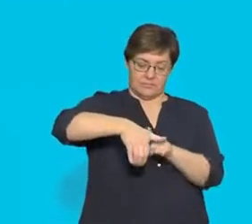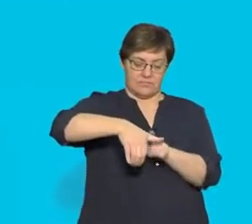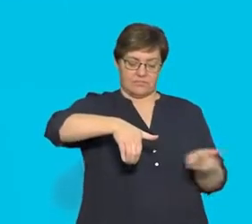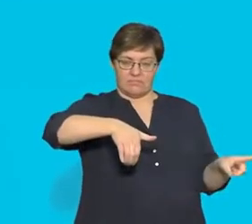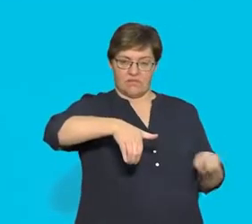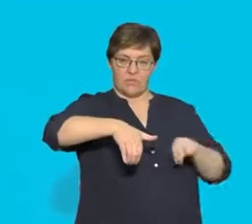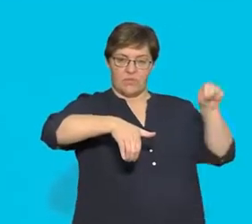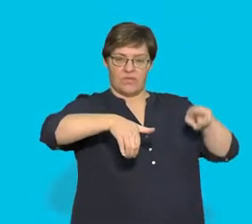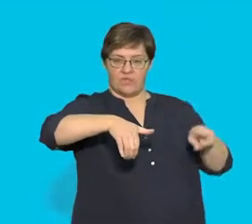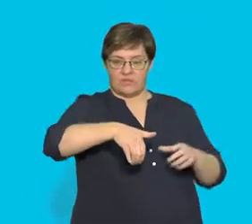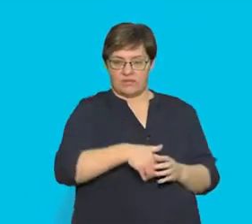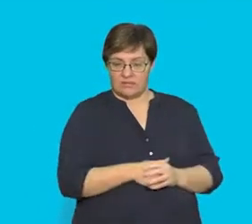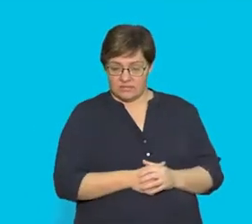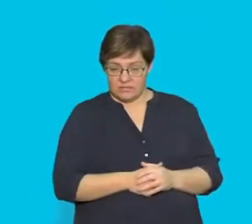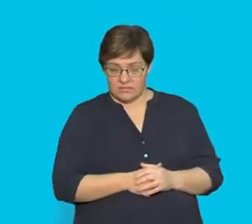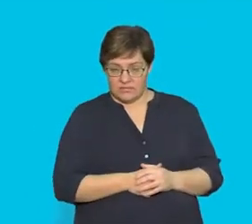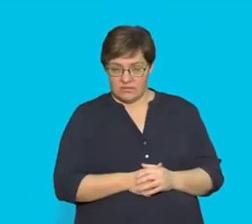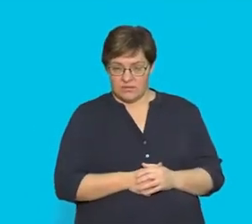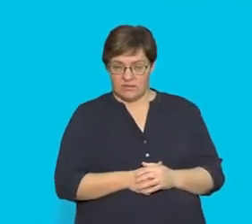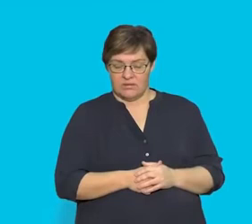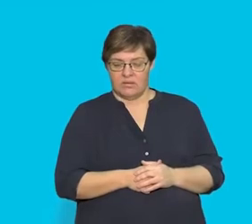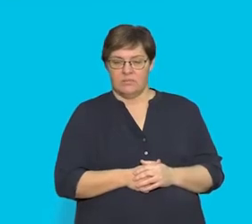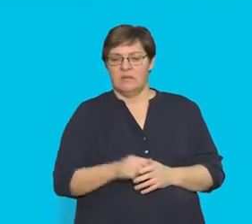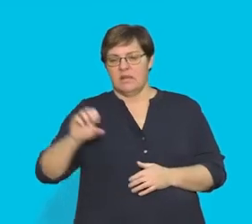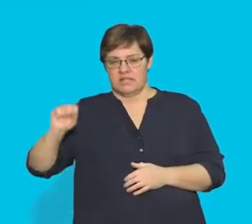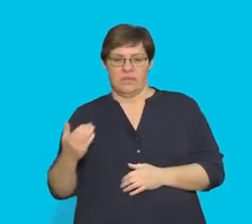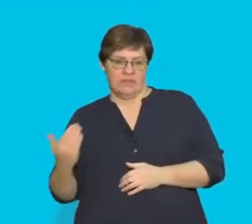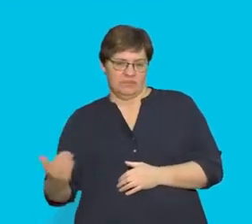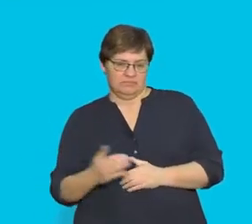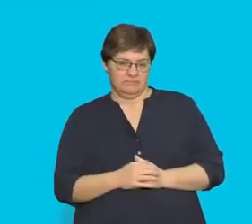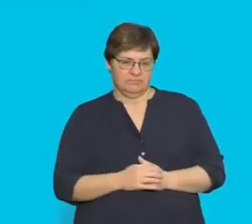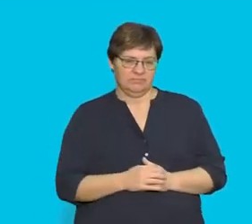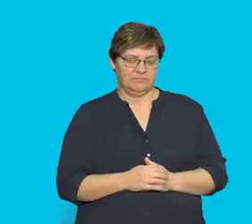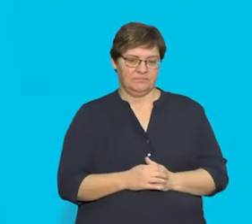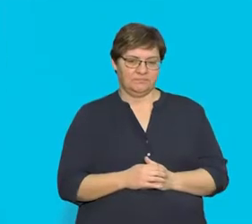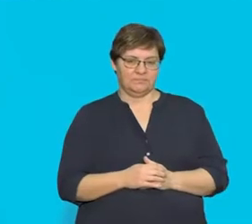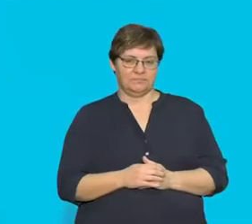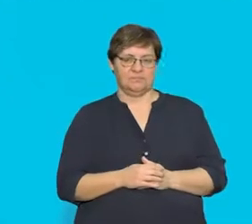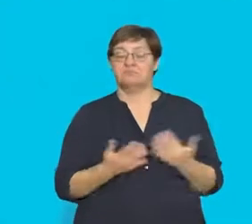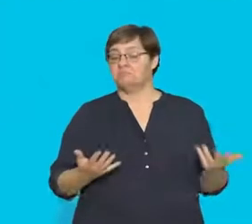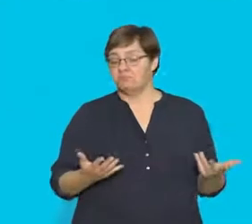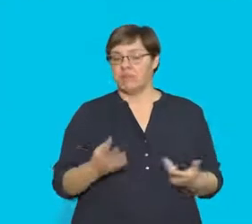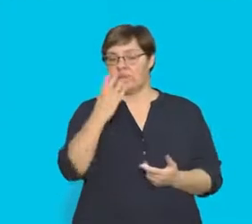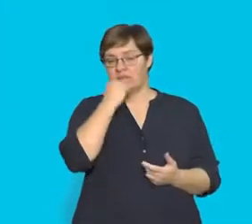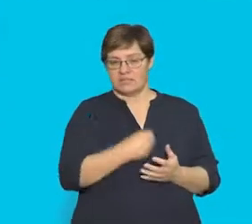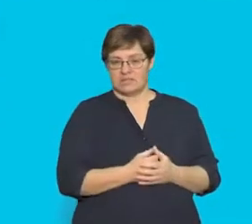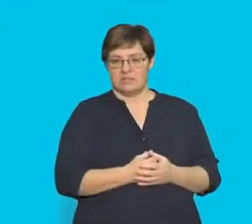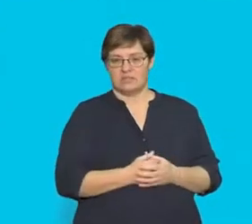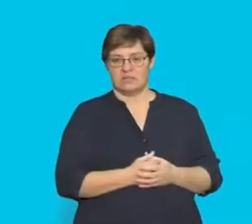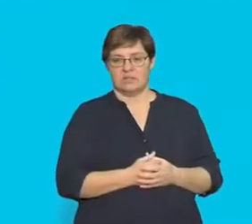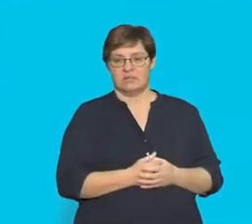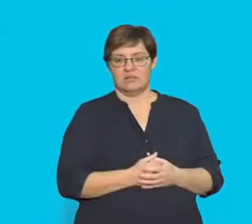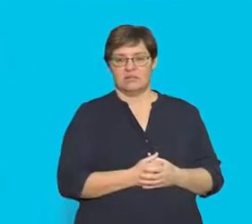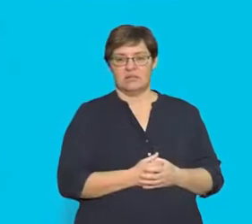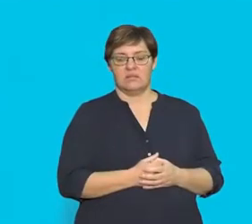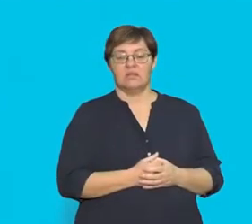the North Pole will be over there, which means the South Pole will be over there. If I was now asked to